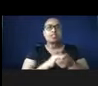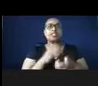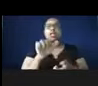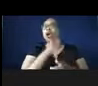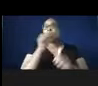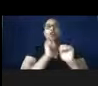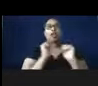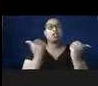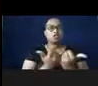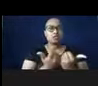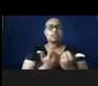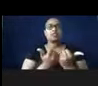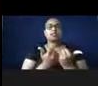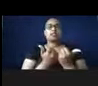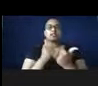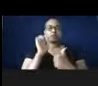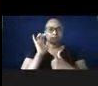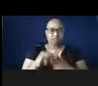so that this investment